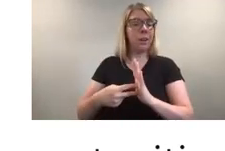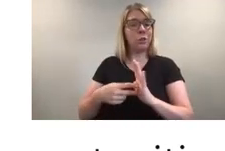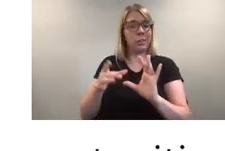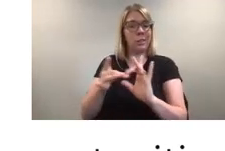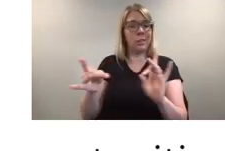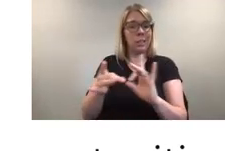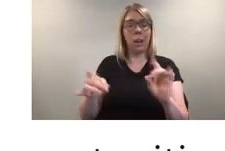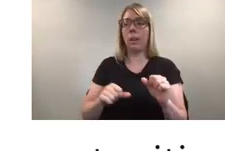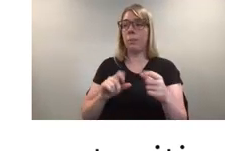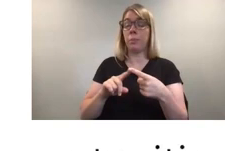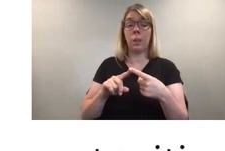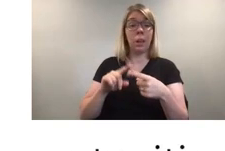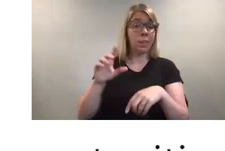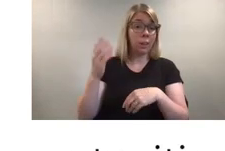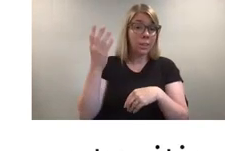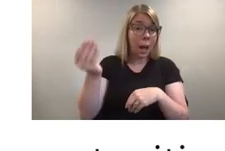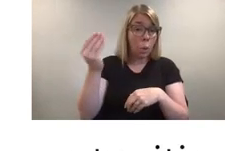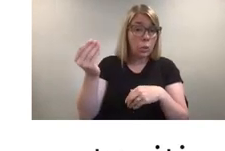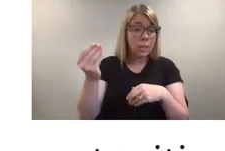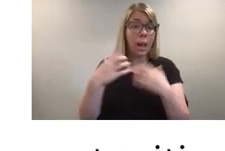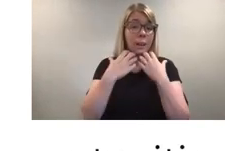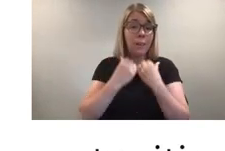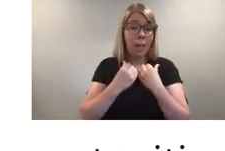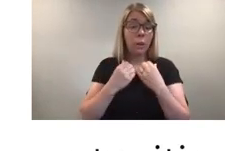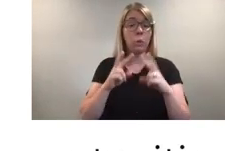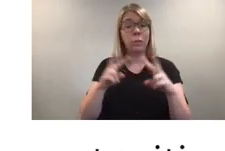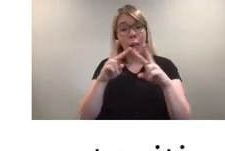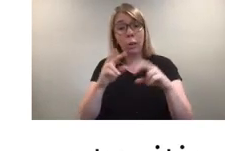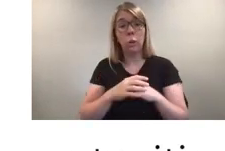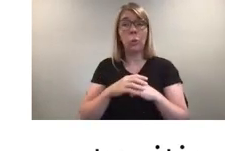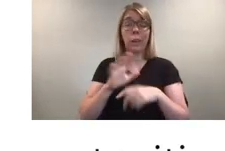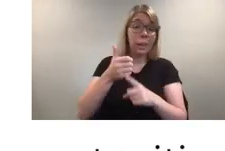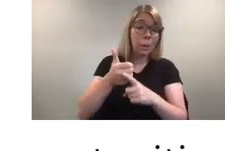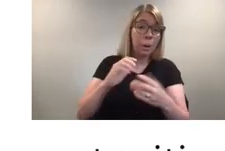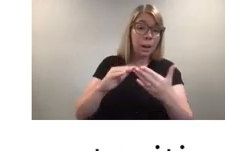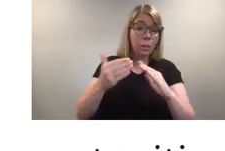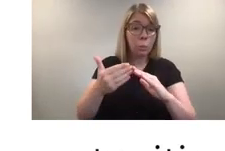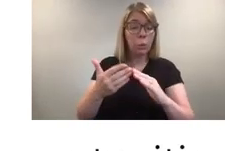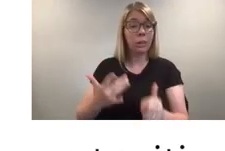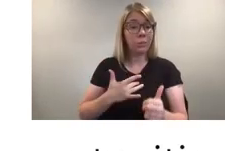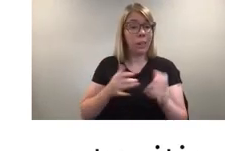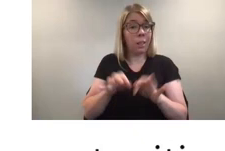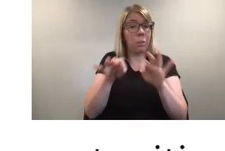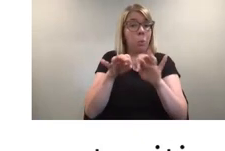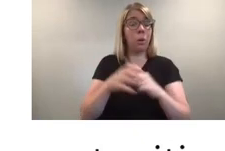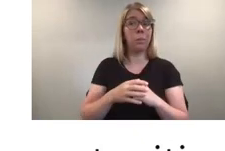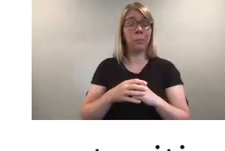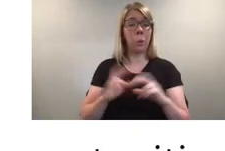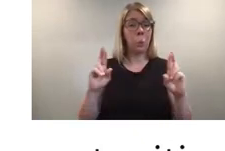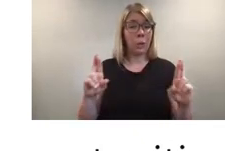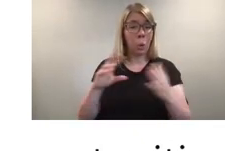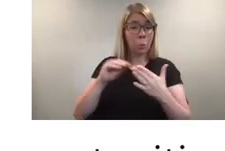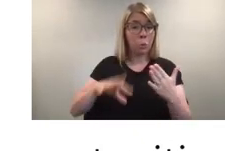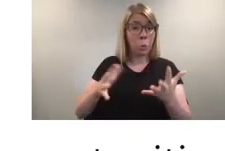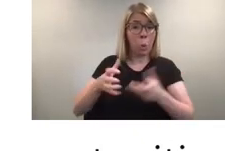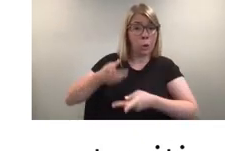engaging in assignments that feel meaningful to a student and could impact their community. These are assignments that we hope students will want to hang on to, or at least